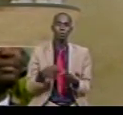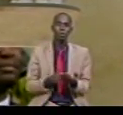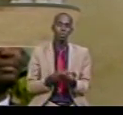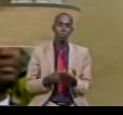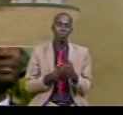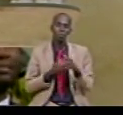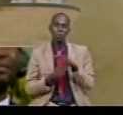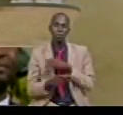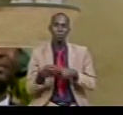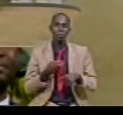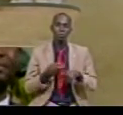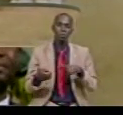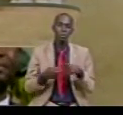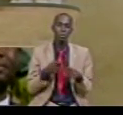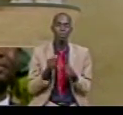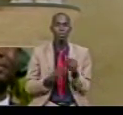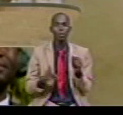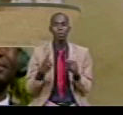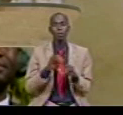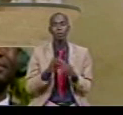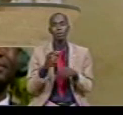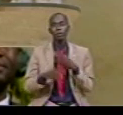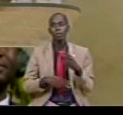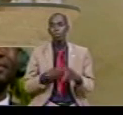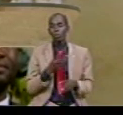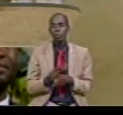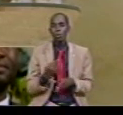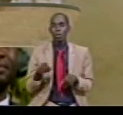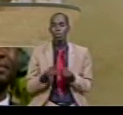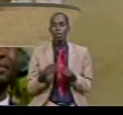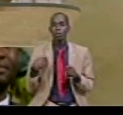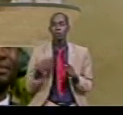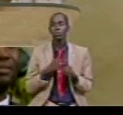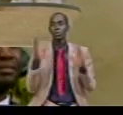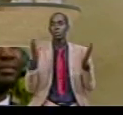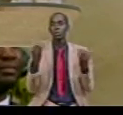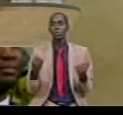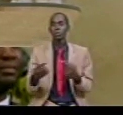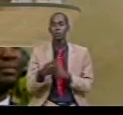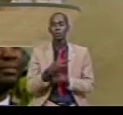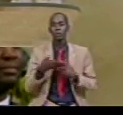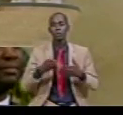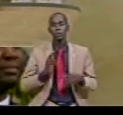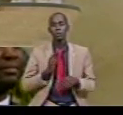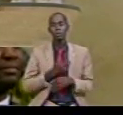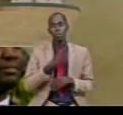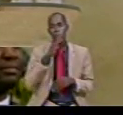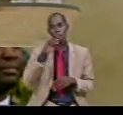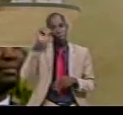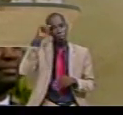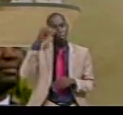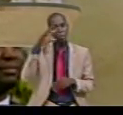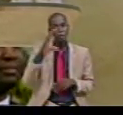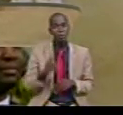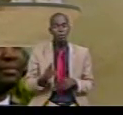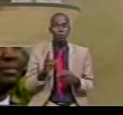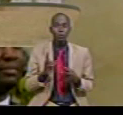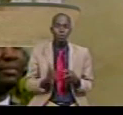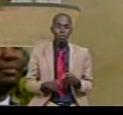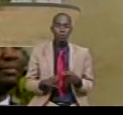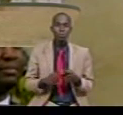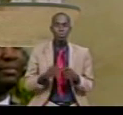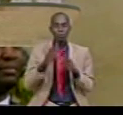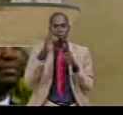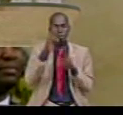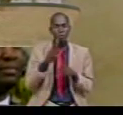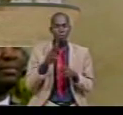persecution all around the world. As we celebrate today, let us be reminded to keep our persecuted brethren